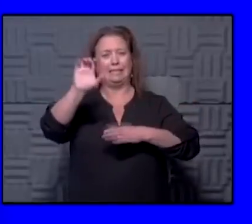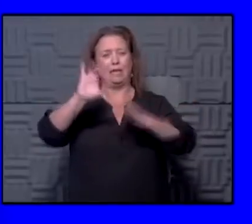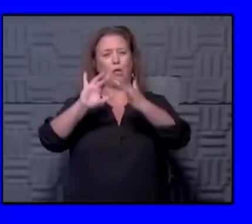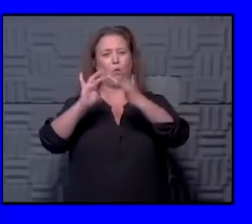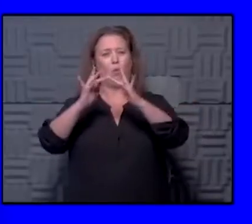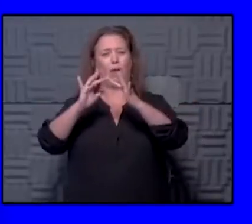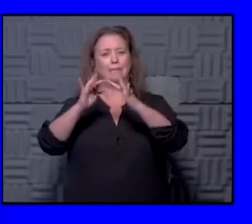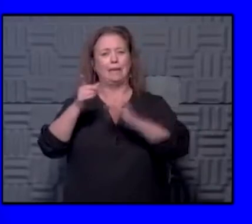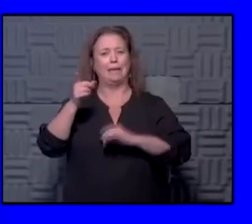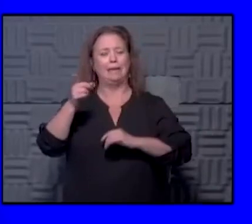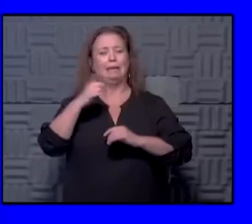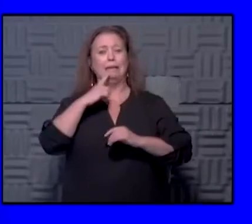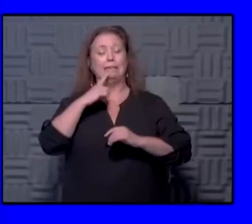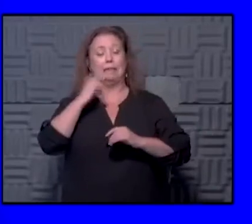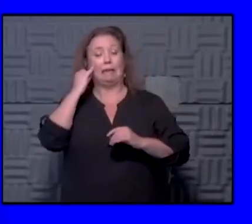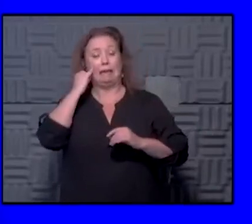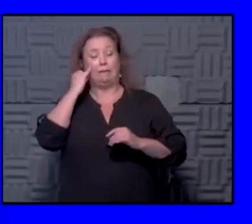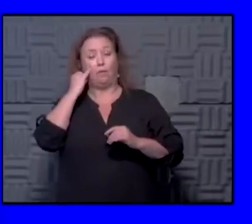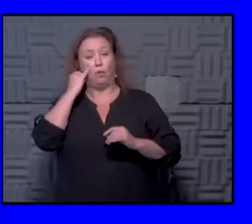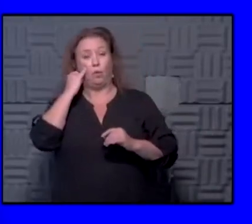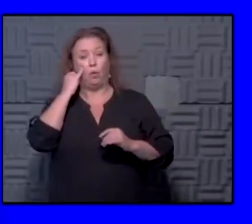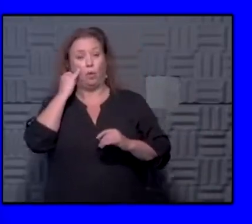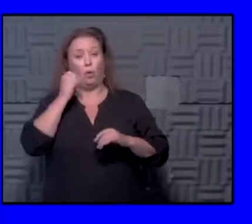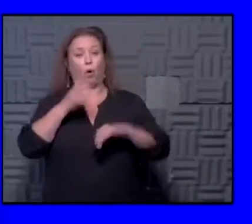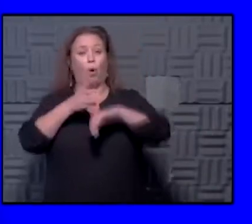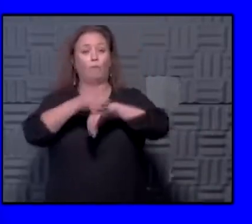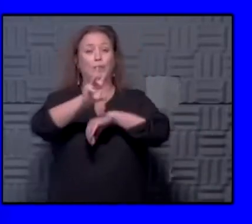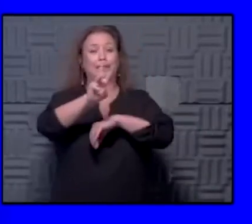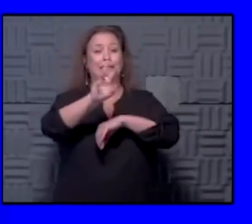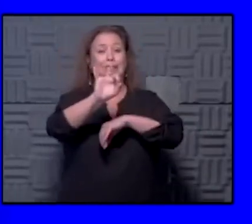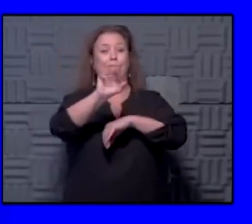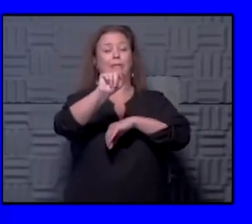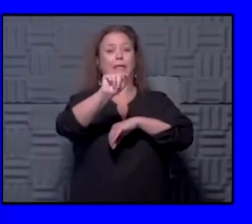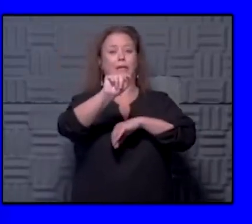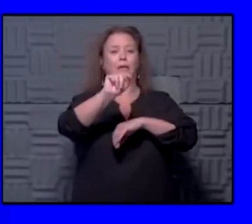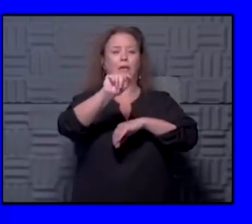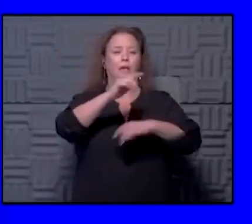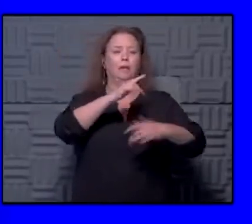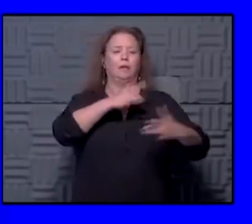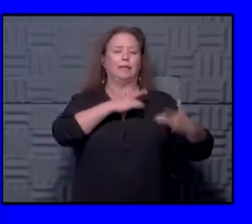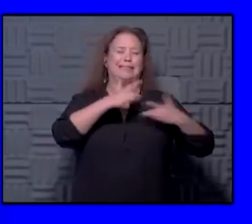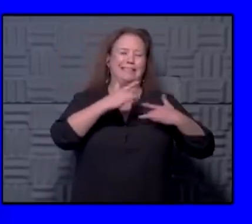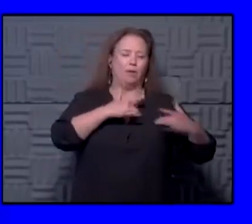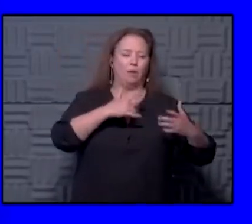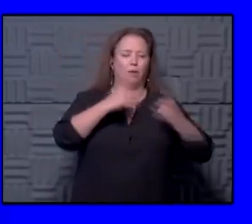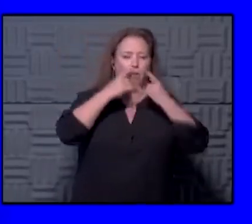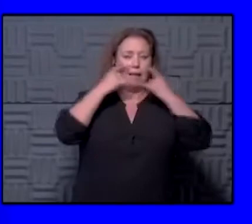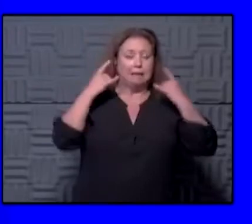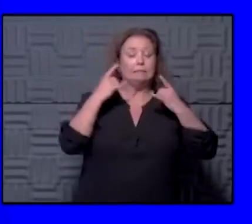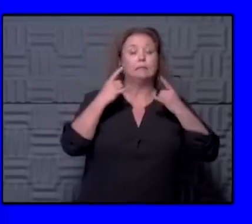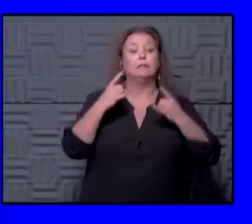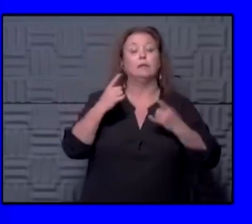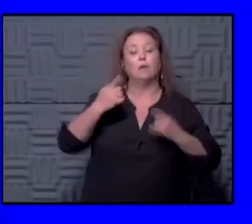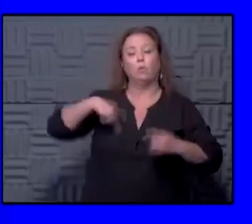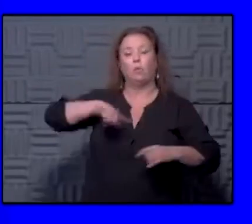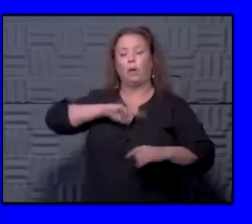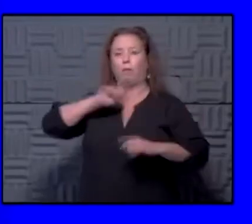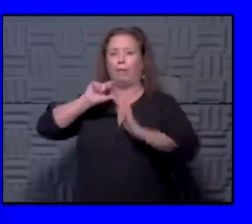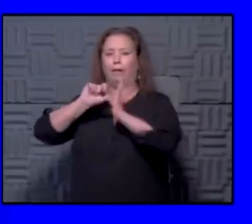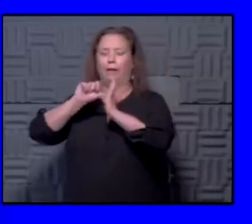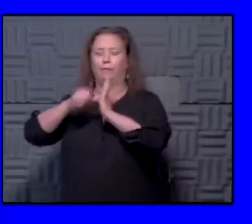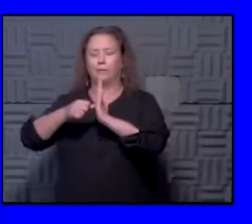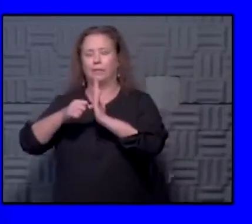said, if you are distancing more than 6 feet, then you consider a mask. I think we are really